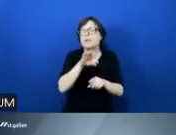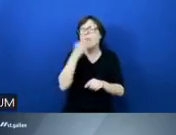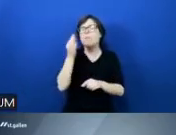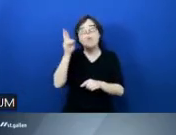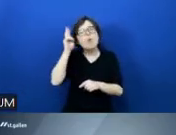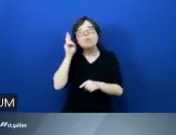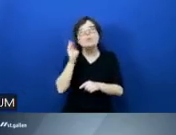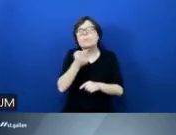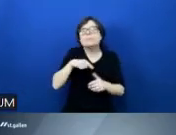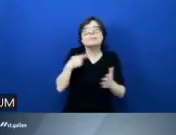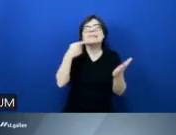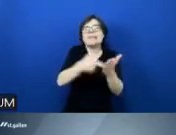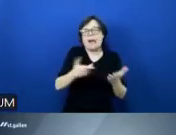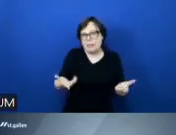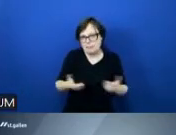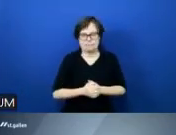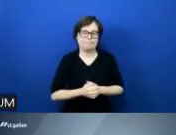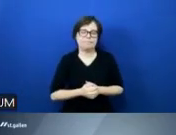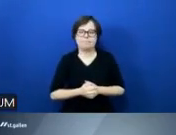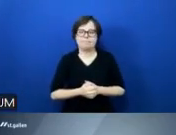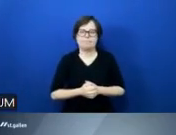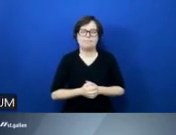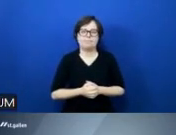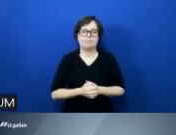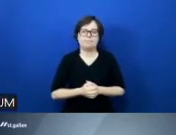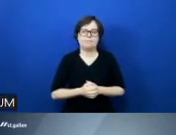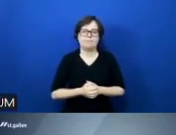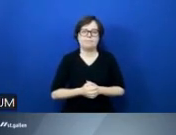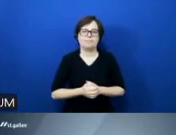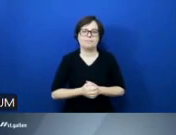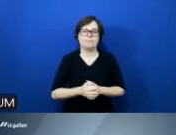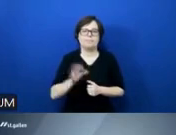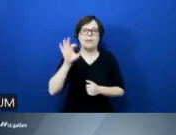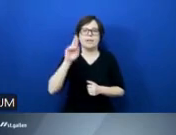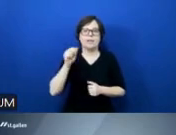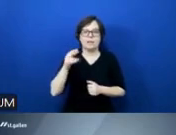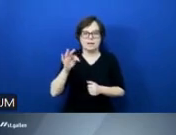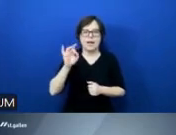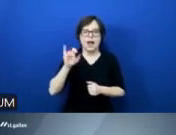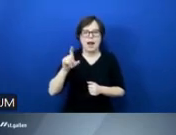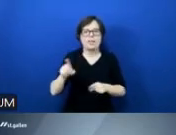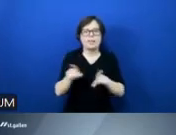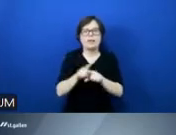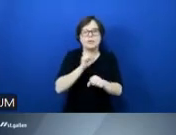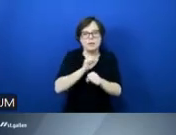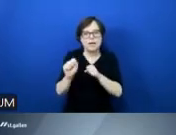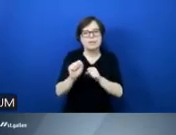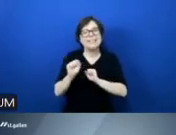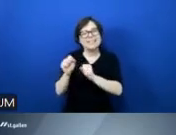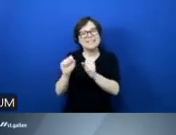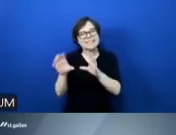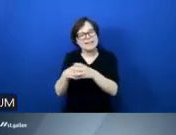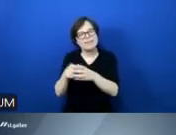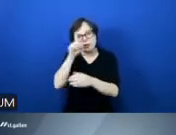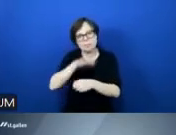understand, to see what is our goal, what are we heading to? In St. Gallen, we have a